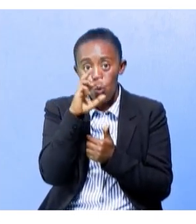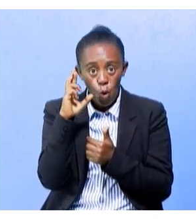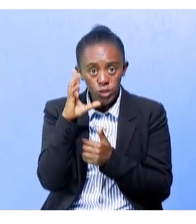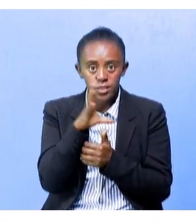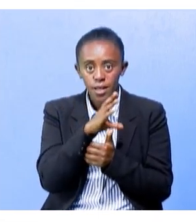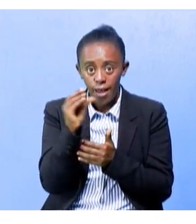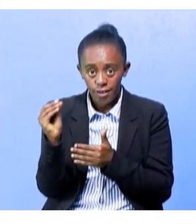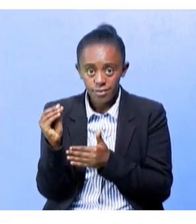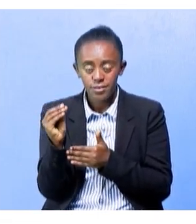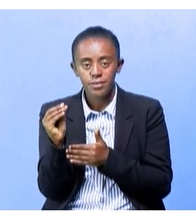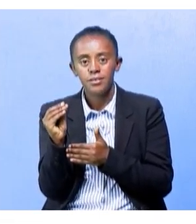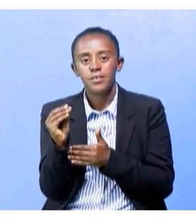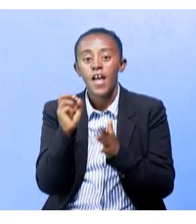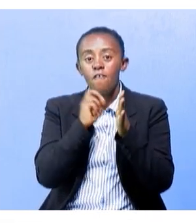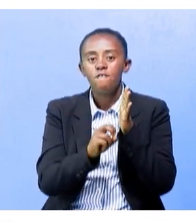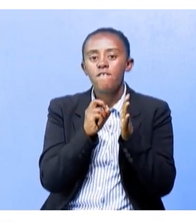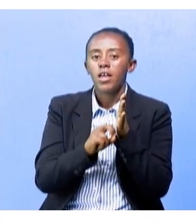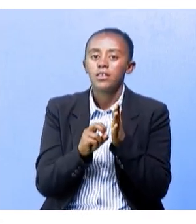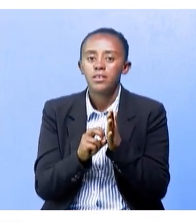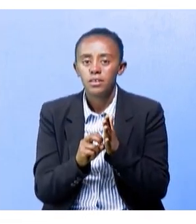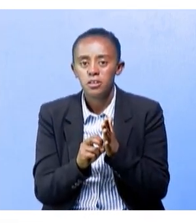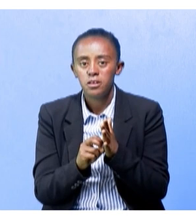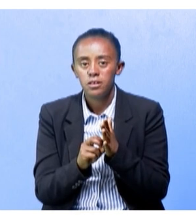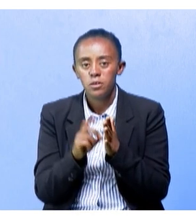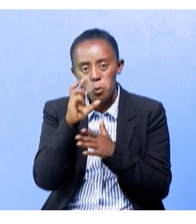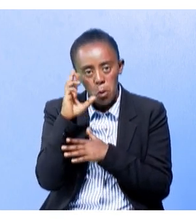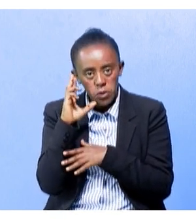and the effects.